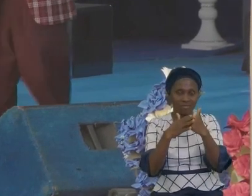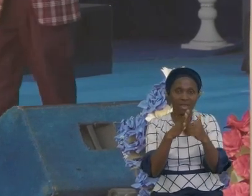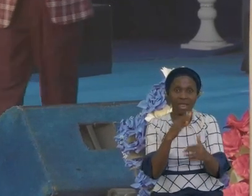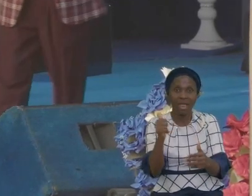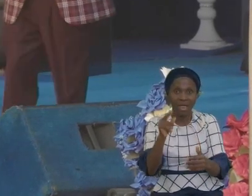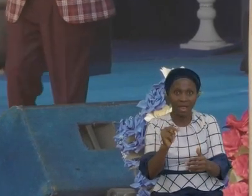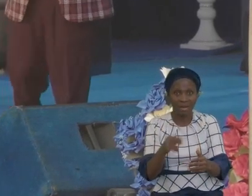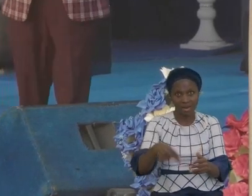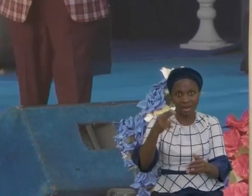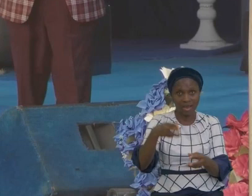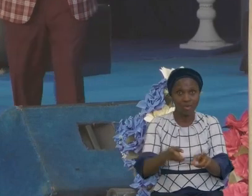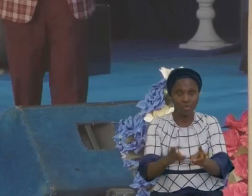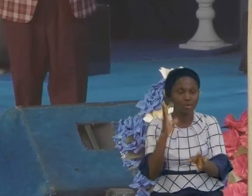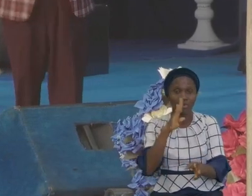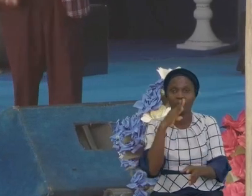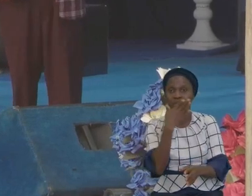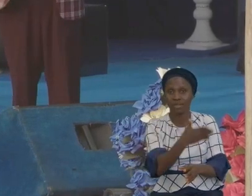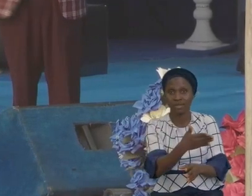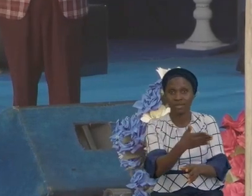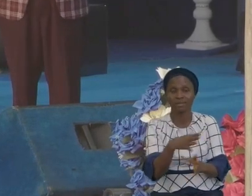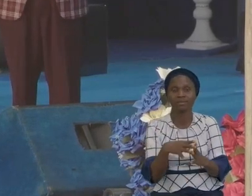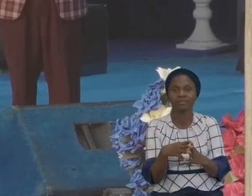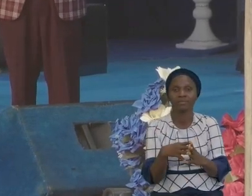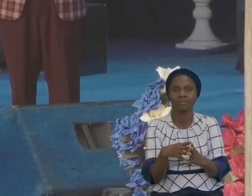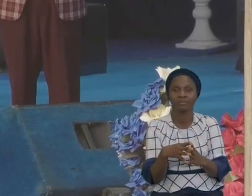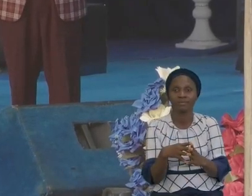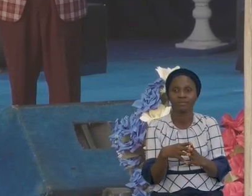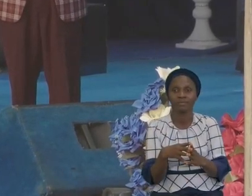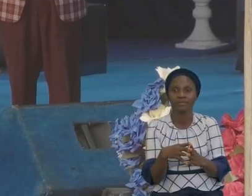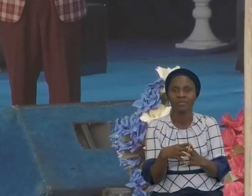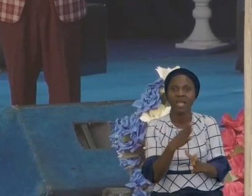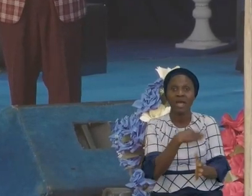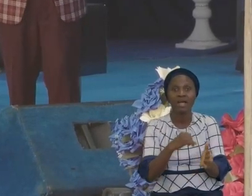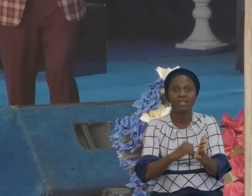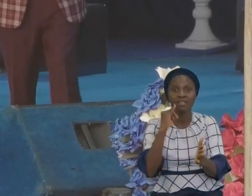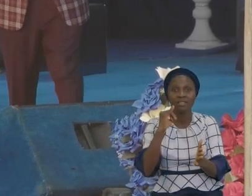is made for everyone that wants to go up.